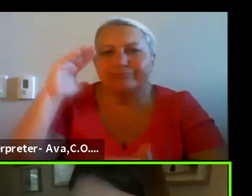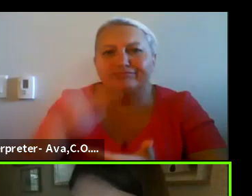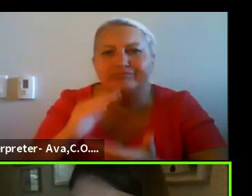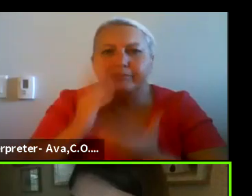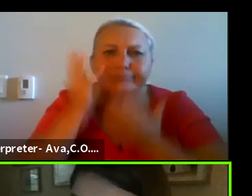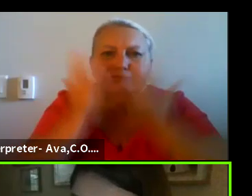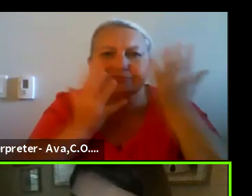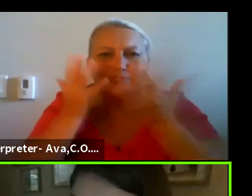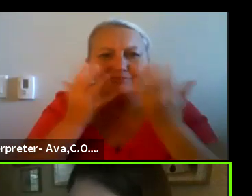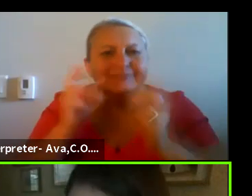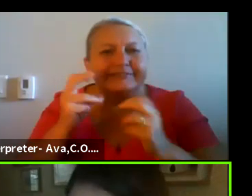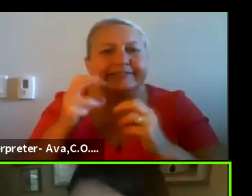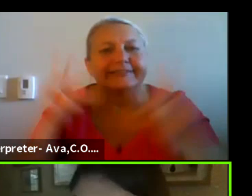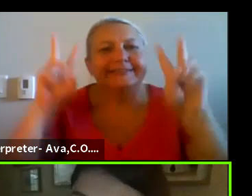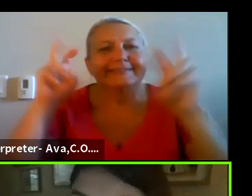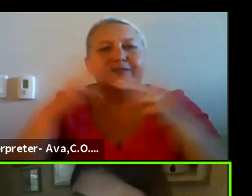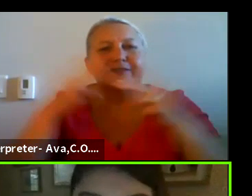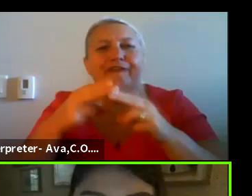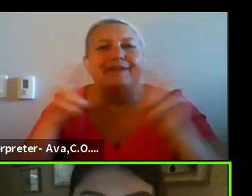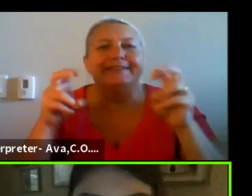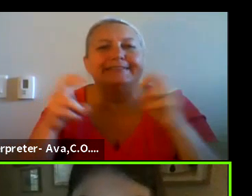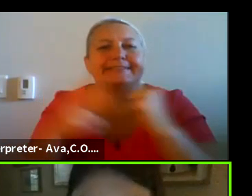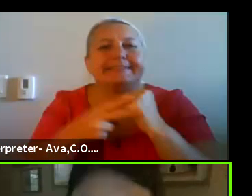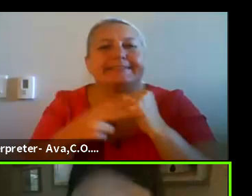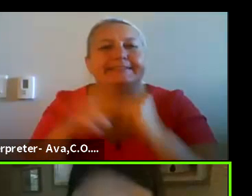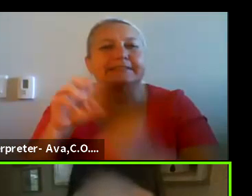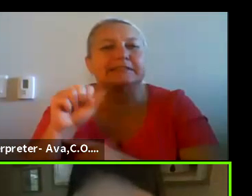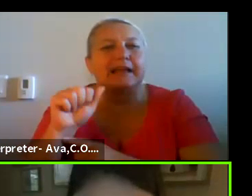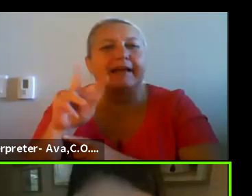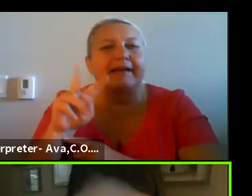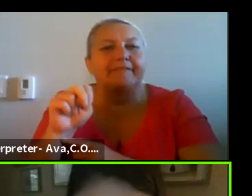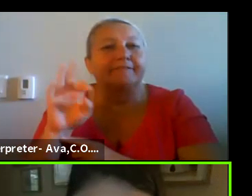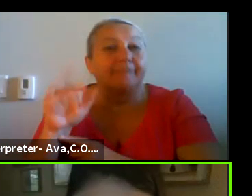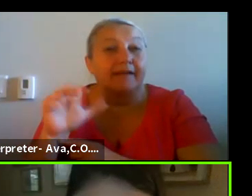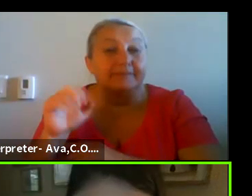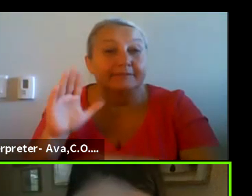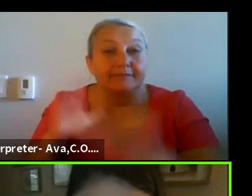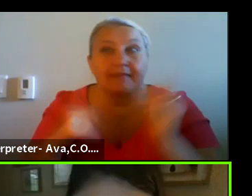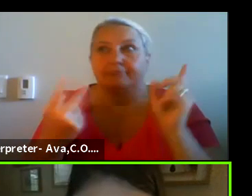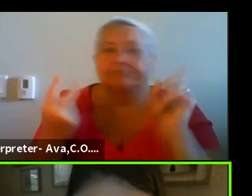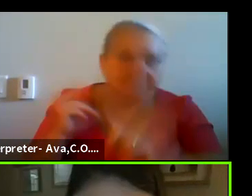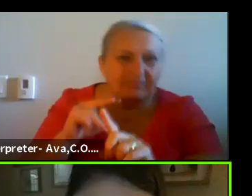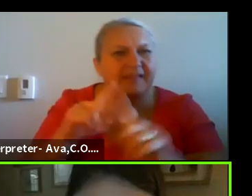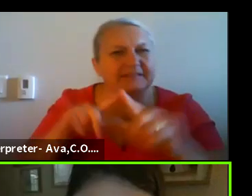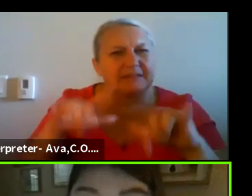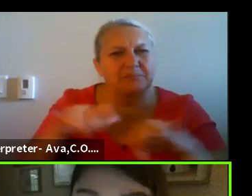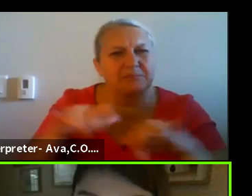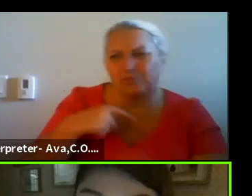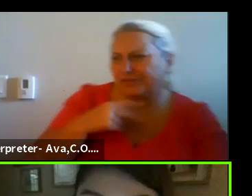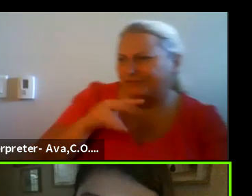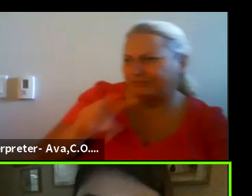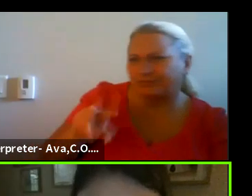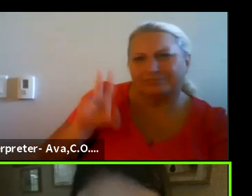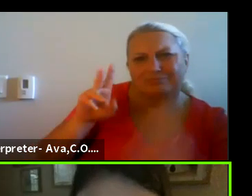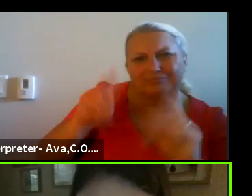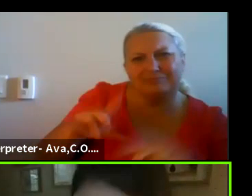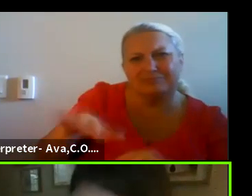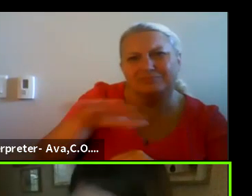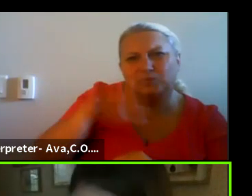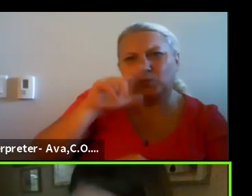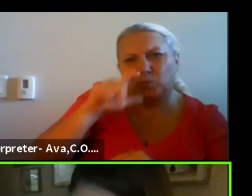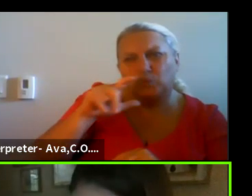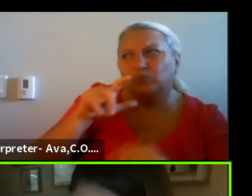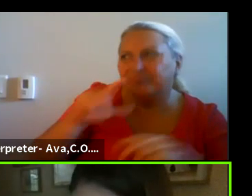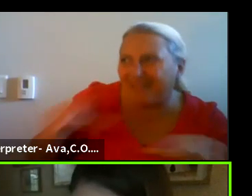to, you know, take care of the emotional needs of those who are active in said